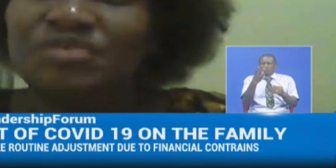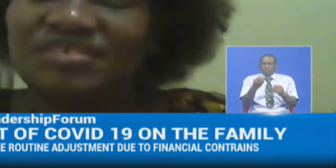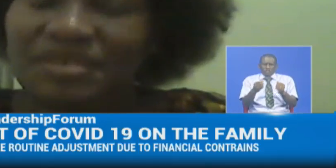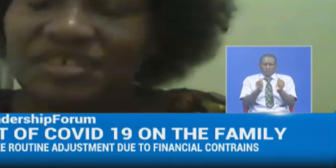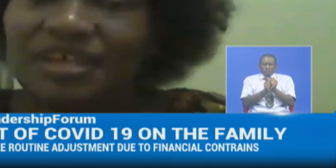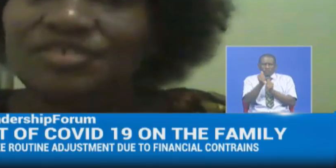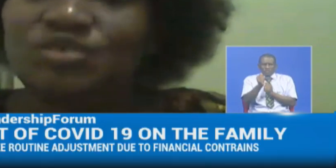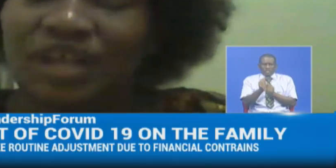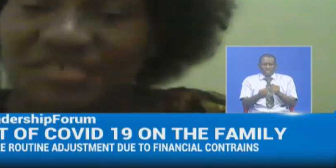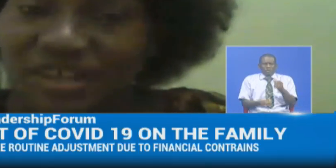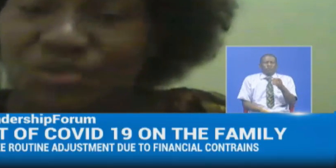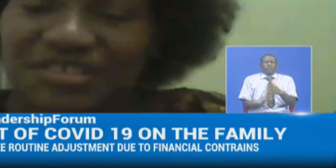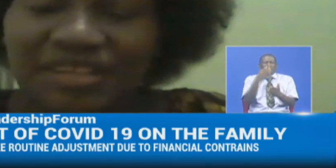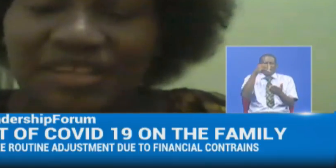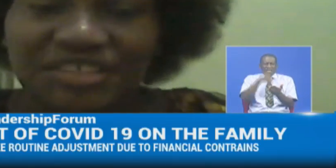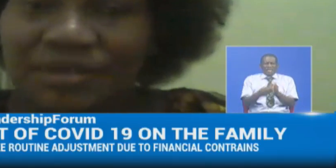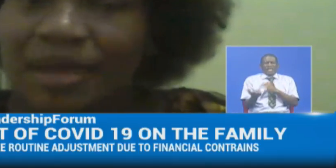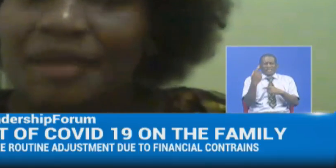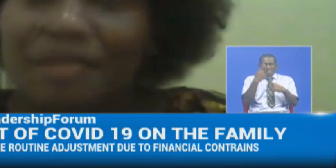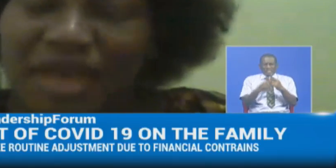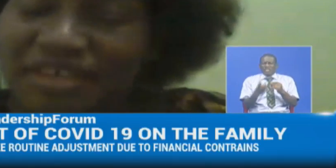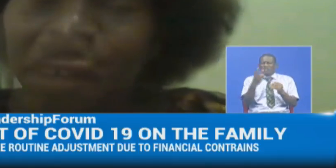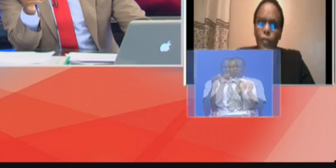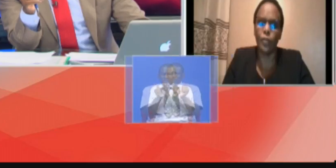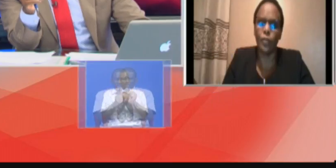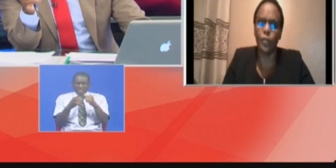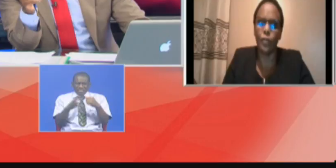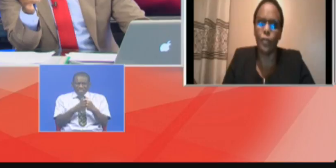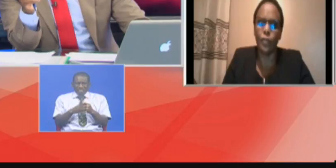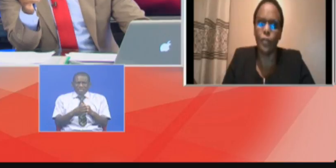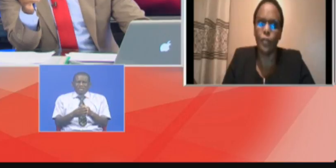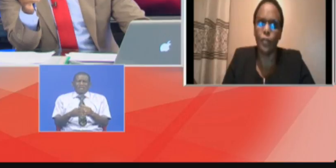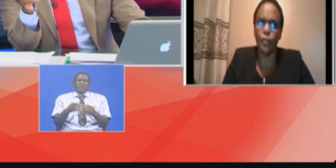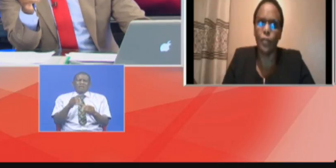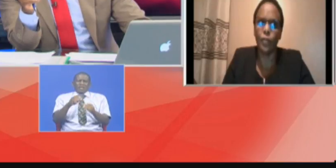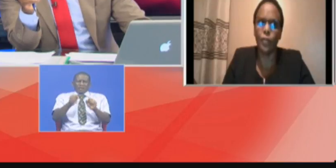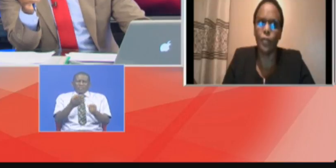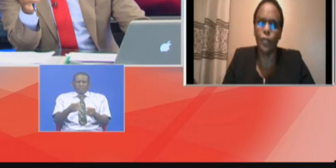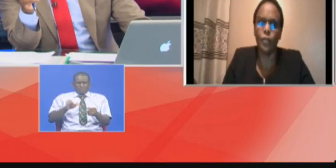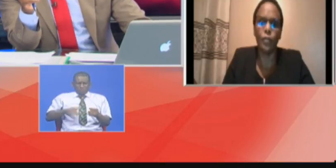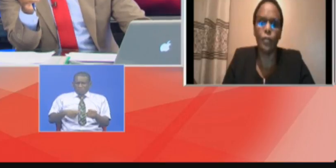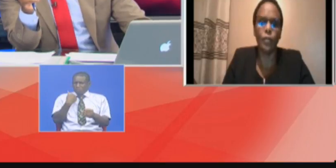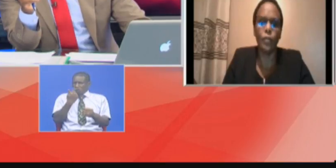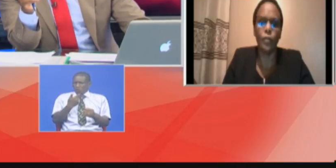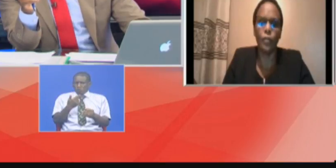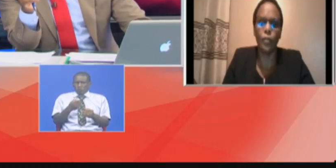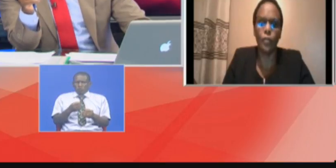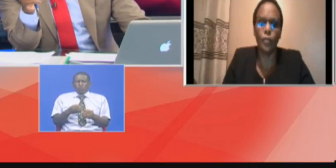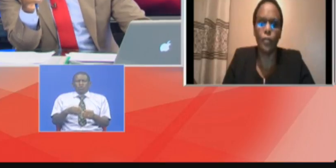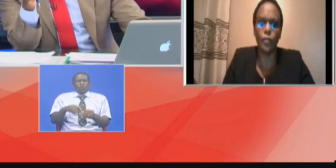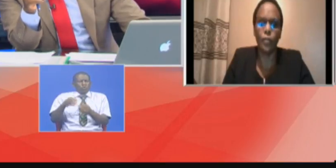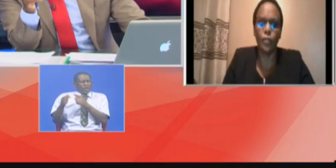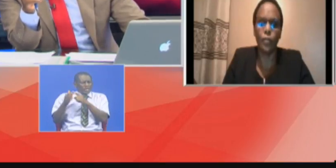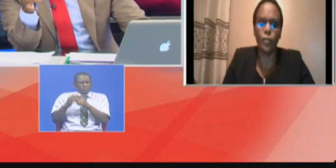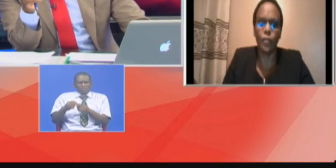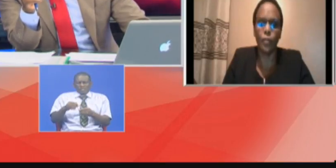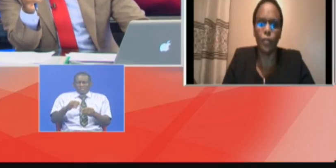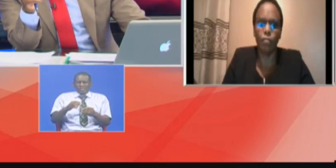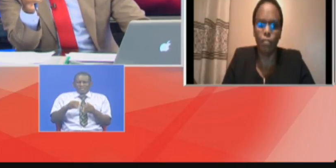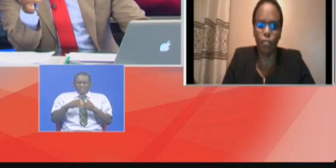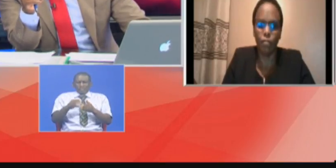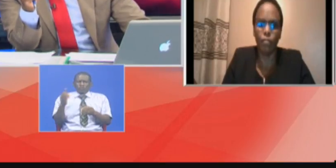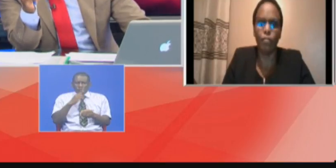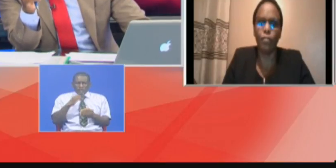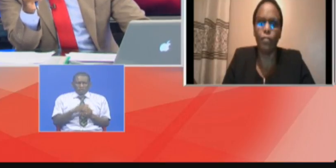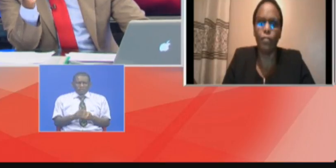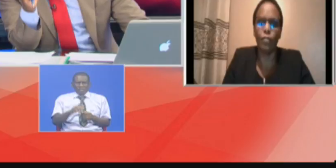It was re-established again last year, 2019. Thank you. May it be for the women who bore sexual violence. All right, thank you.